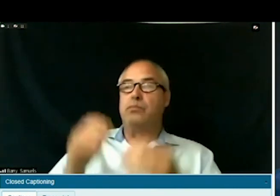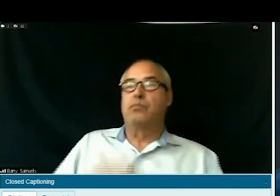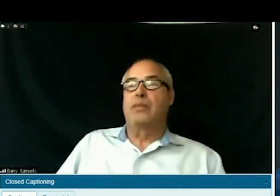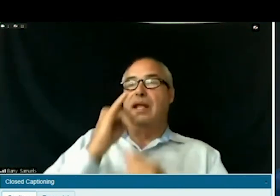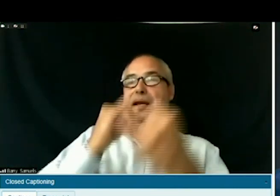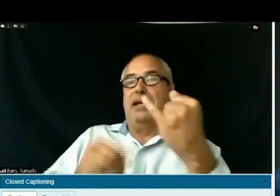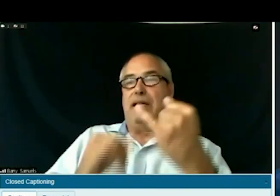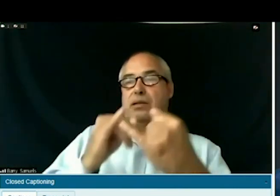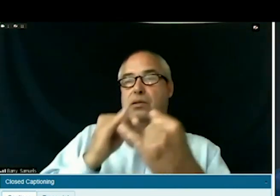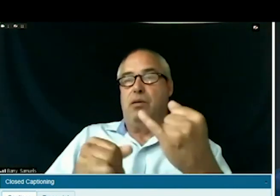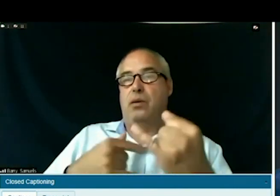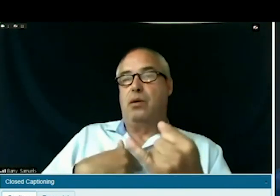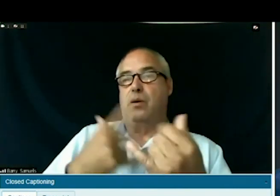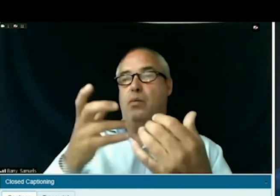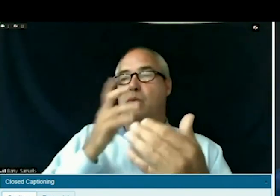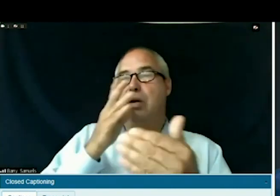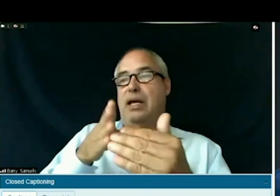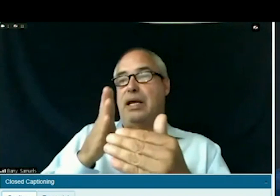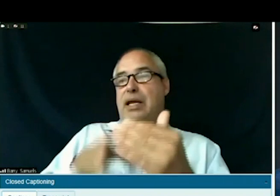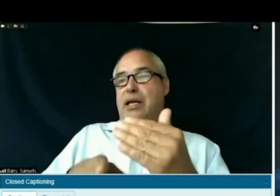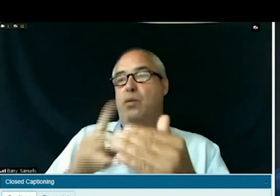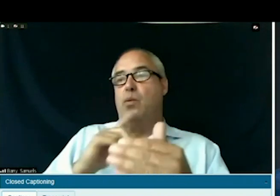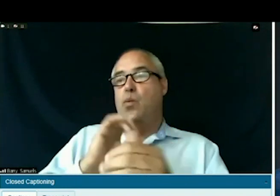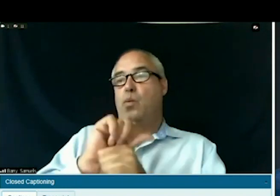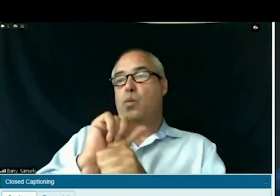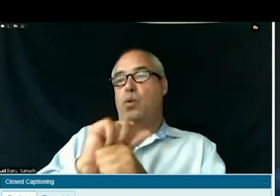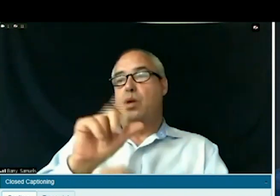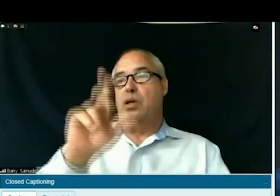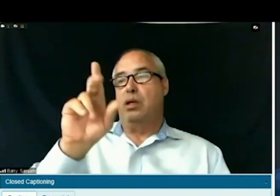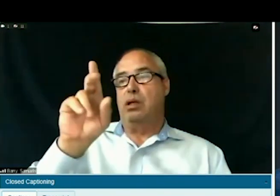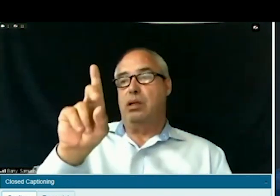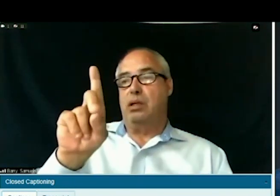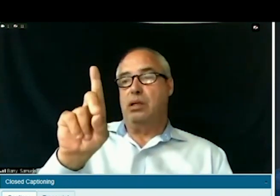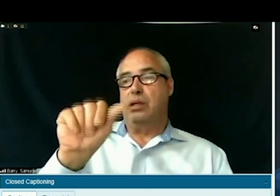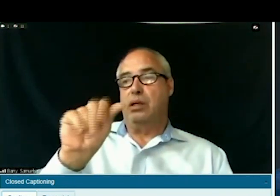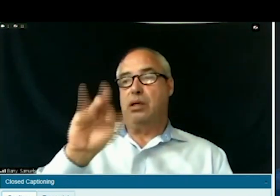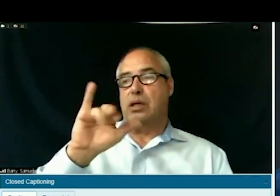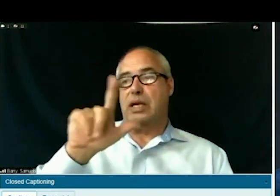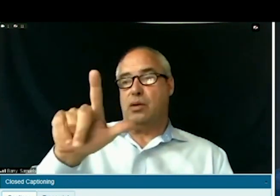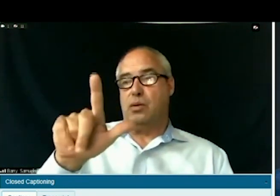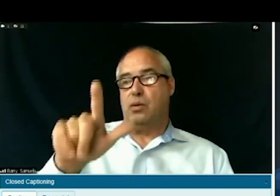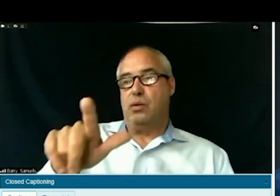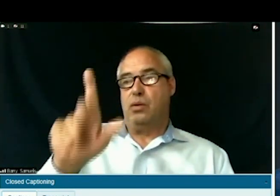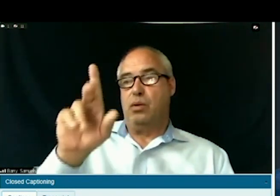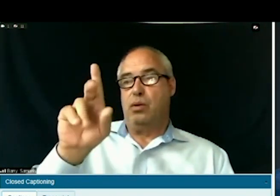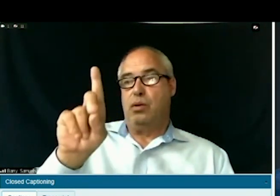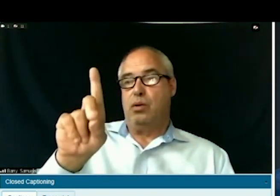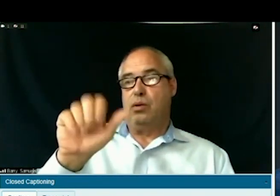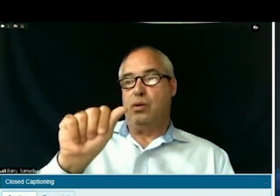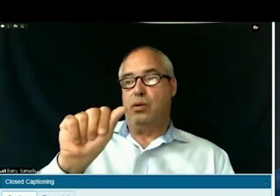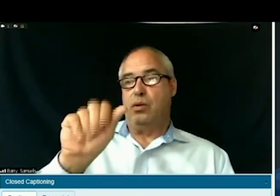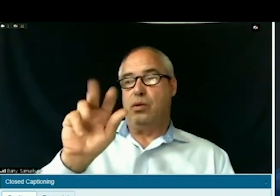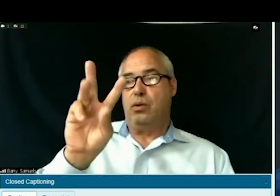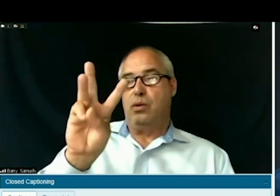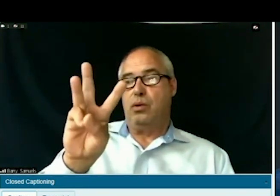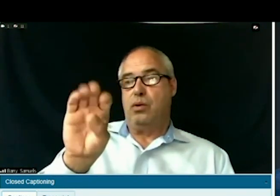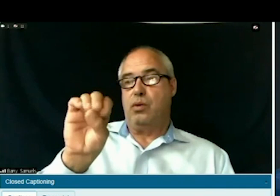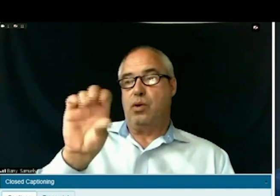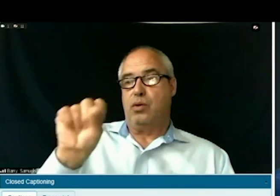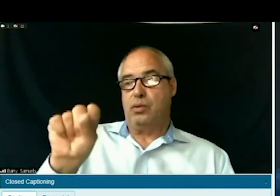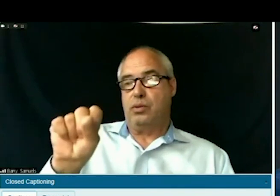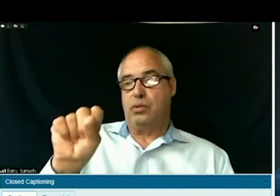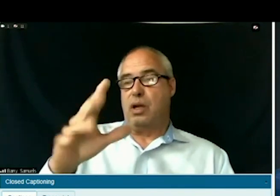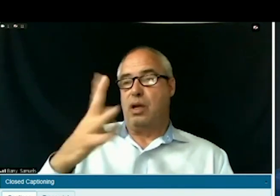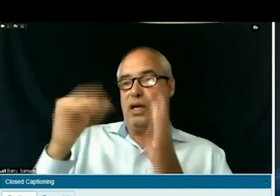Lastly, I want to end on the work of Daniel Dawes, who was a keynoter for that conference. And he's placed a lot of emphasis